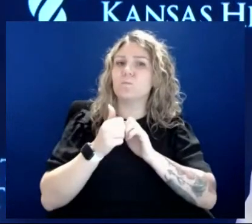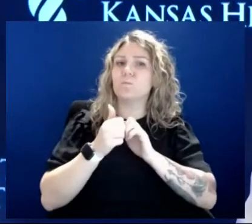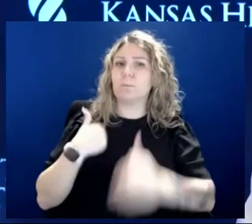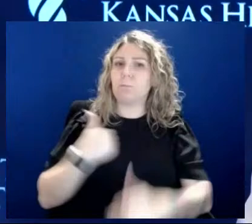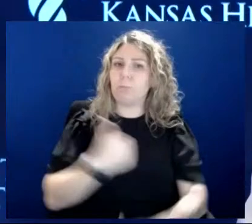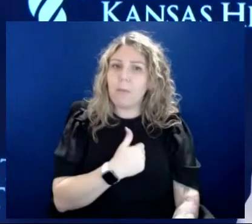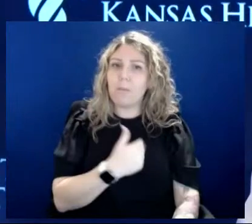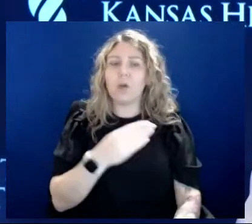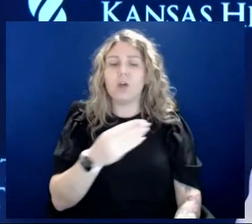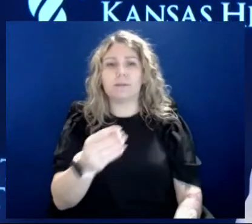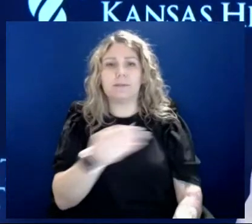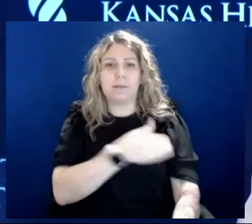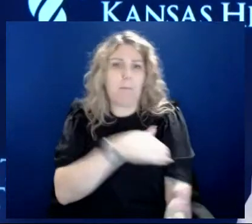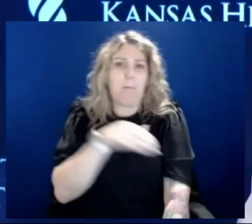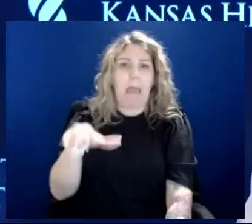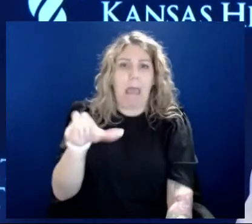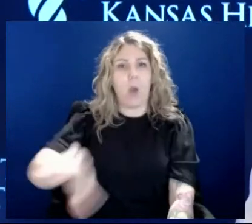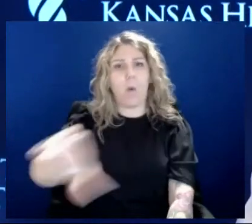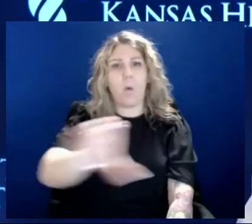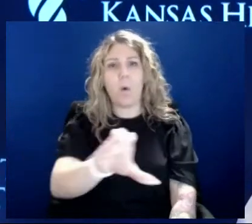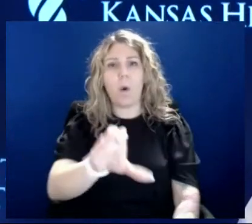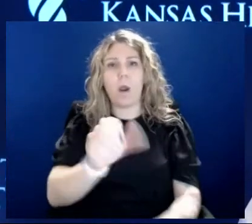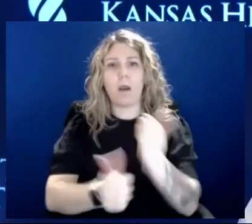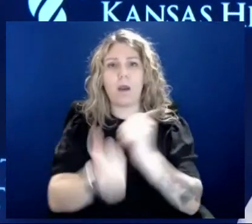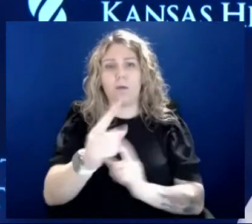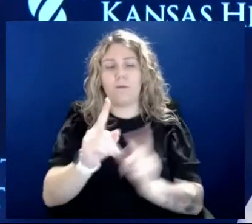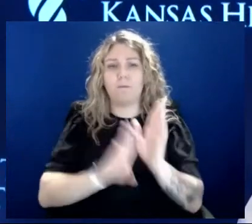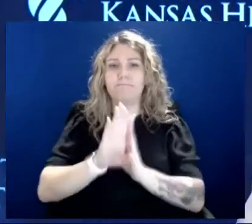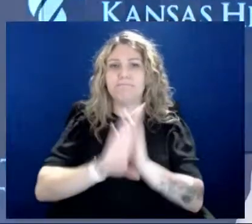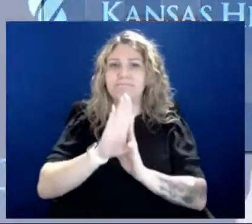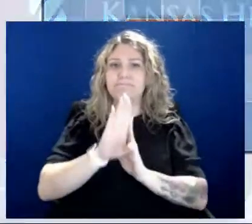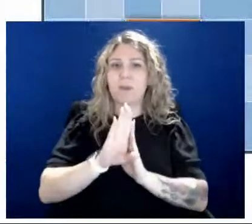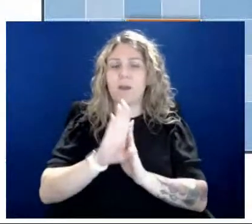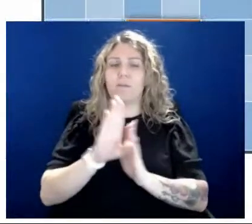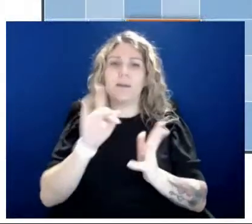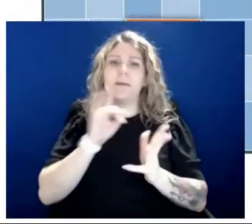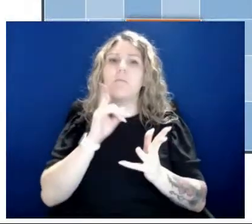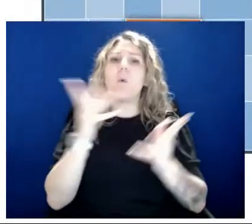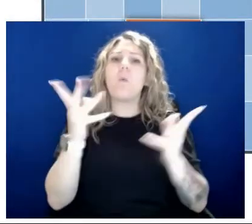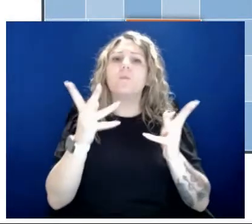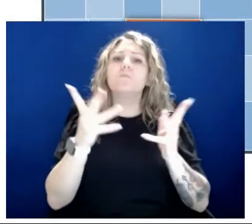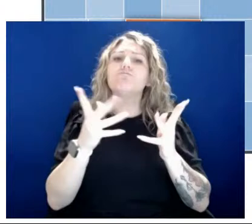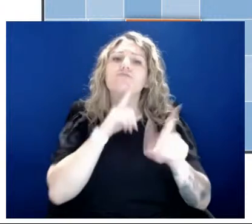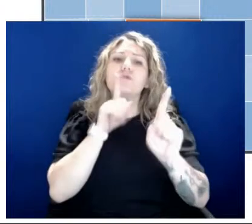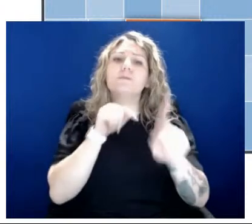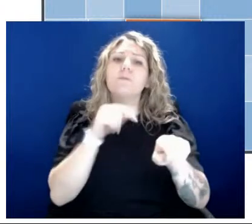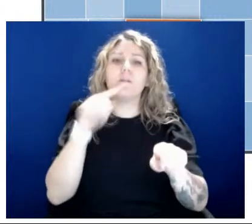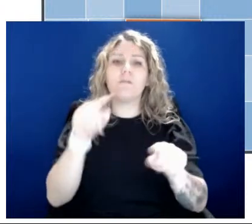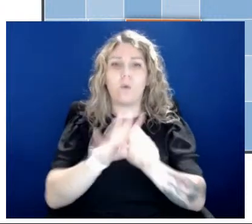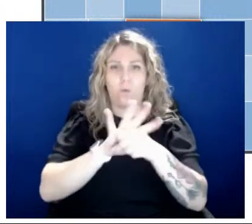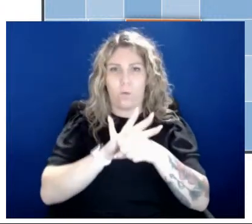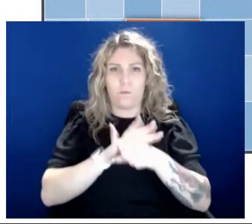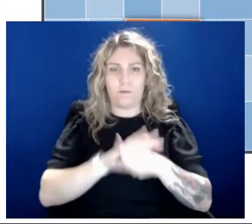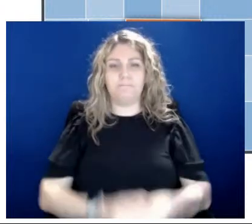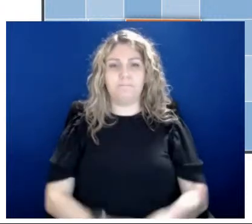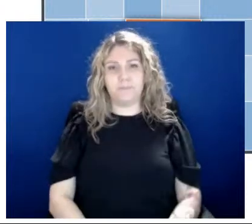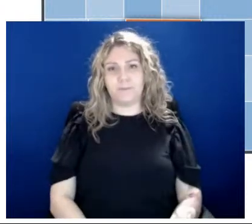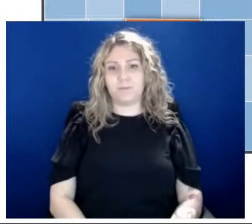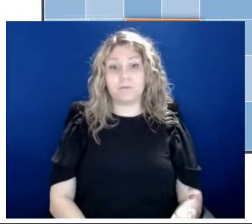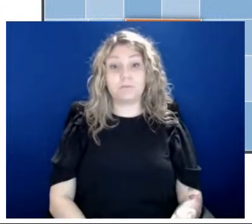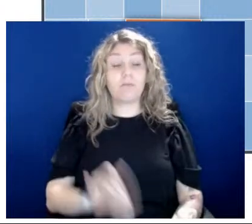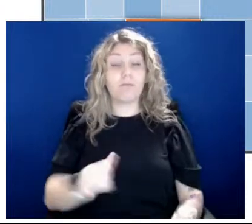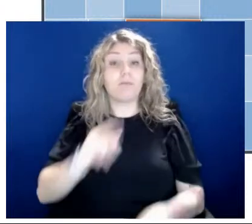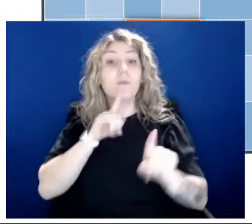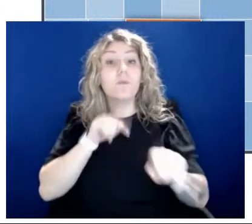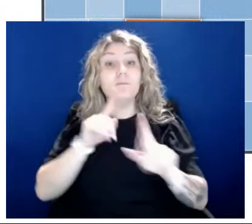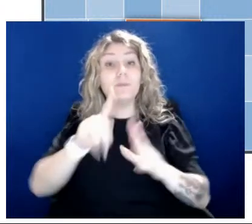them to help us develop and design response to COVID. And that response started